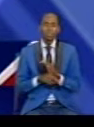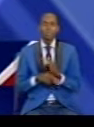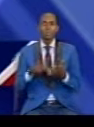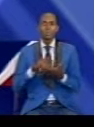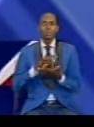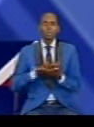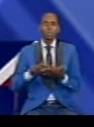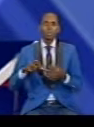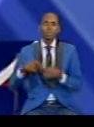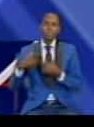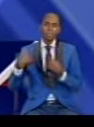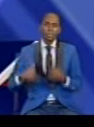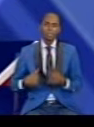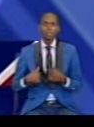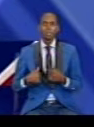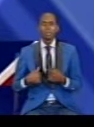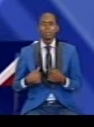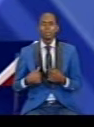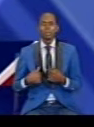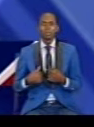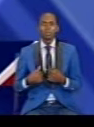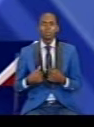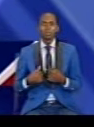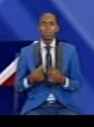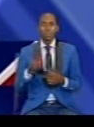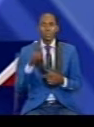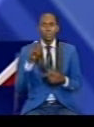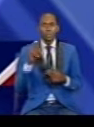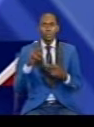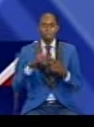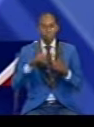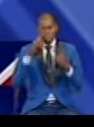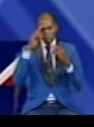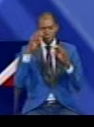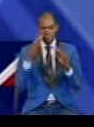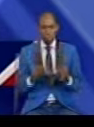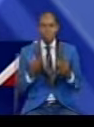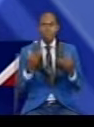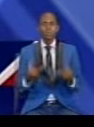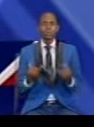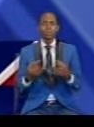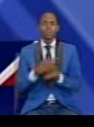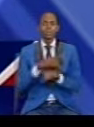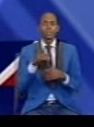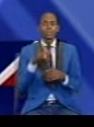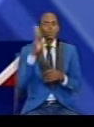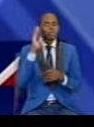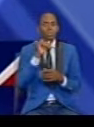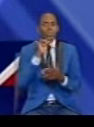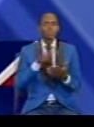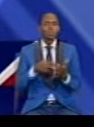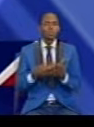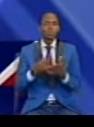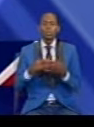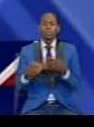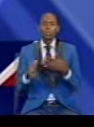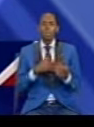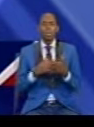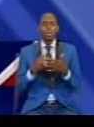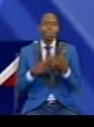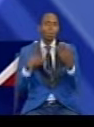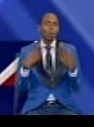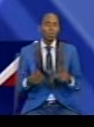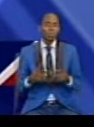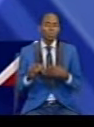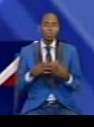and they fail. You need to make up your mind today, I will not fall. No matter what happens, no matter